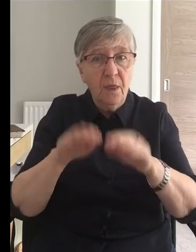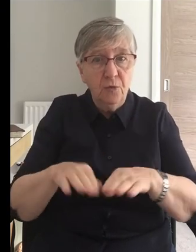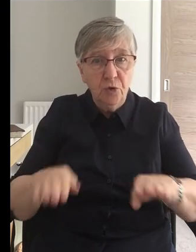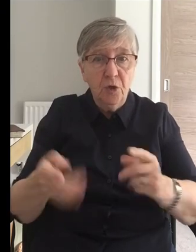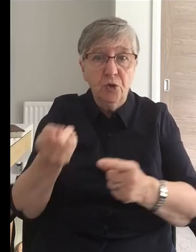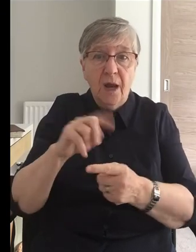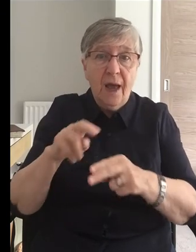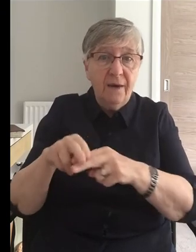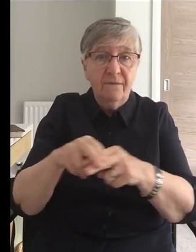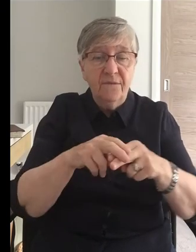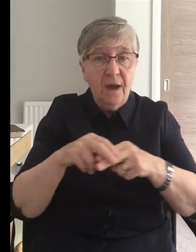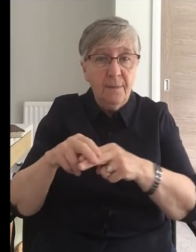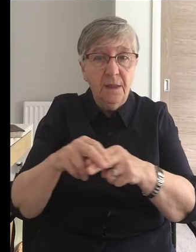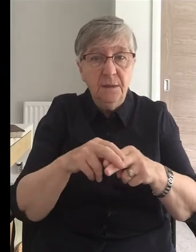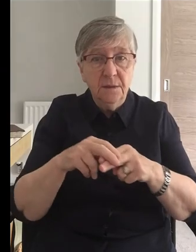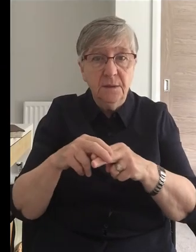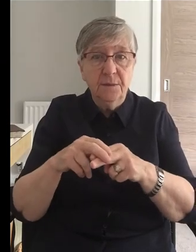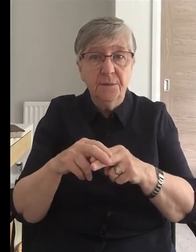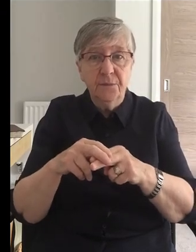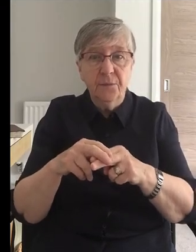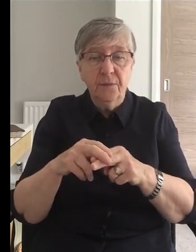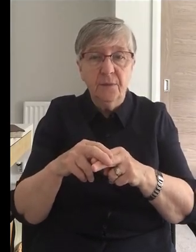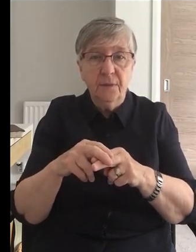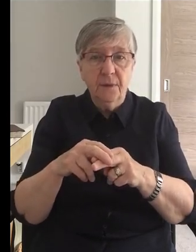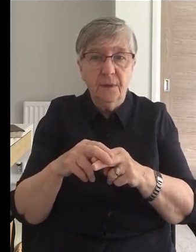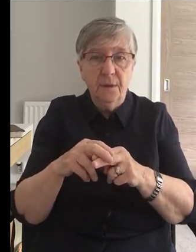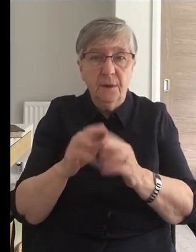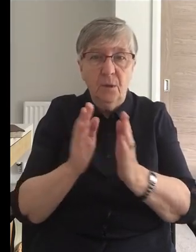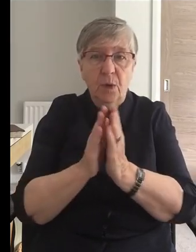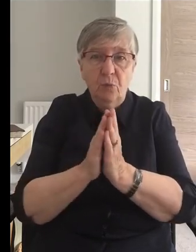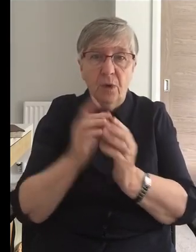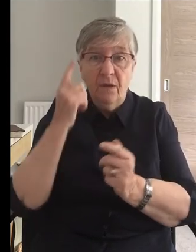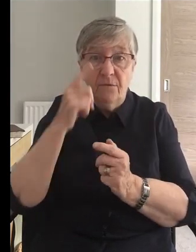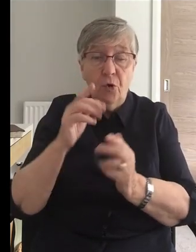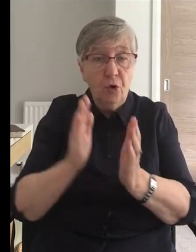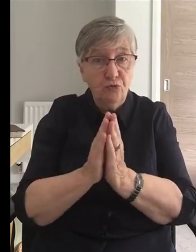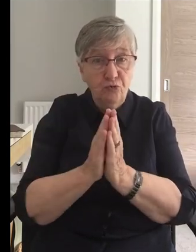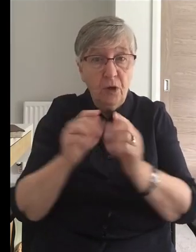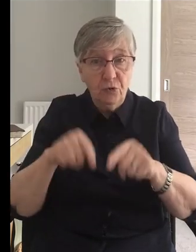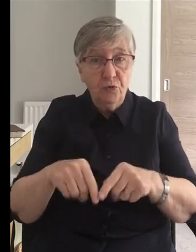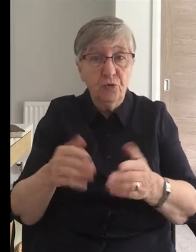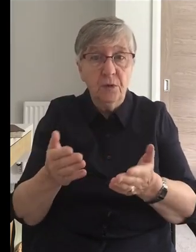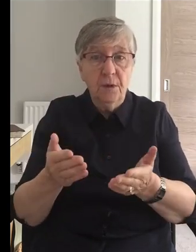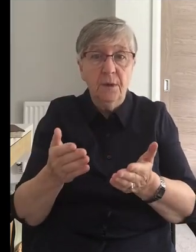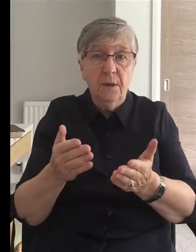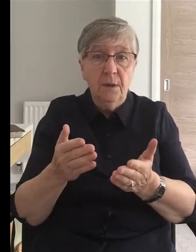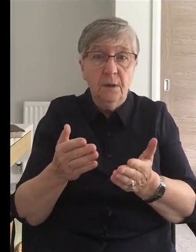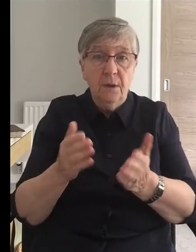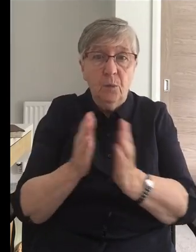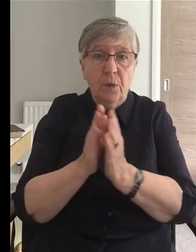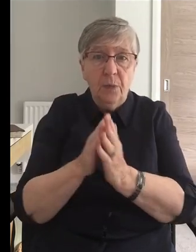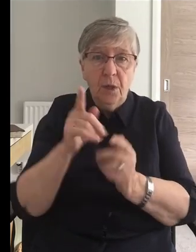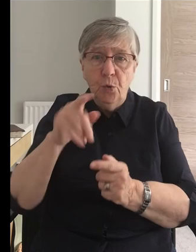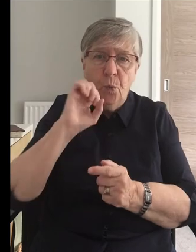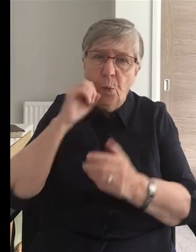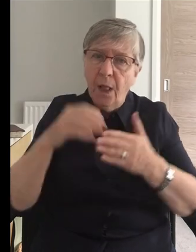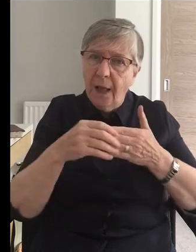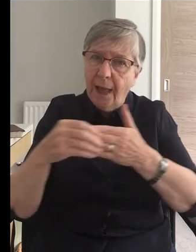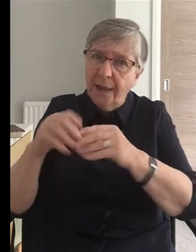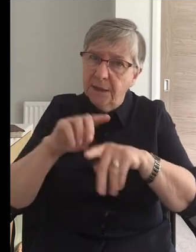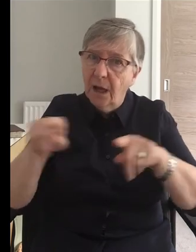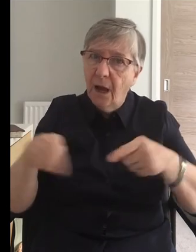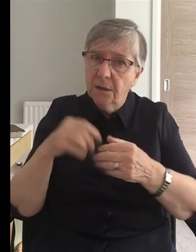We pray for our church. We pray that you would guide us in these days to